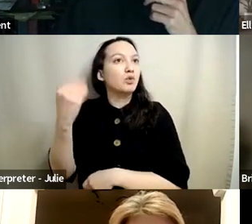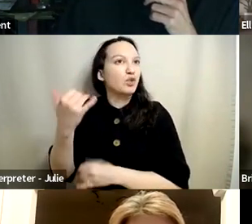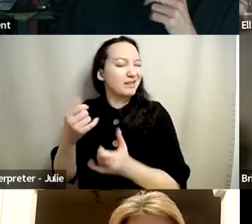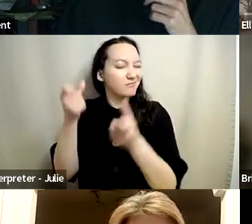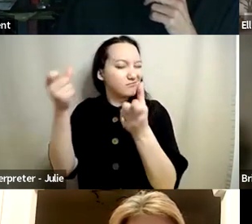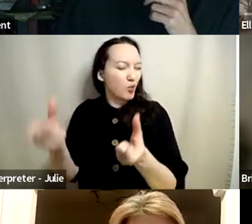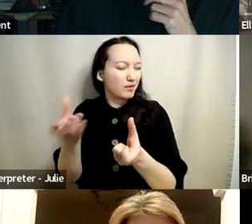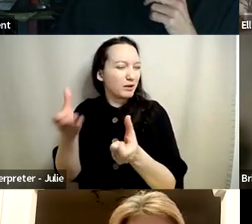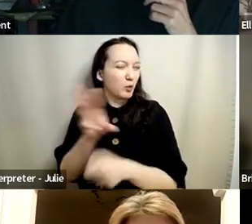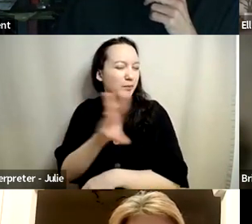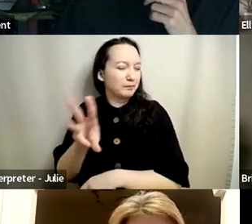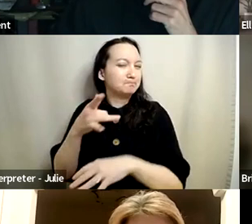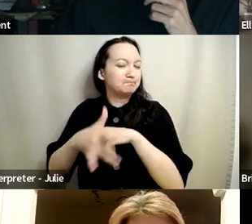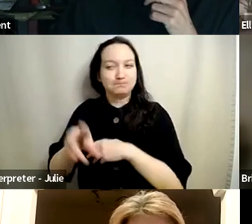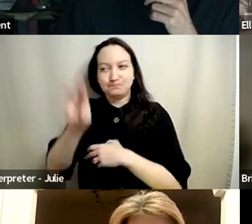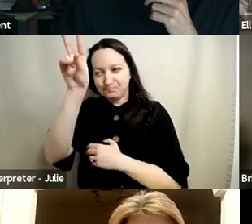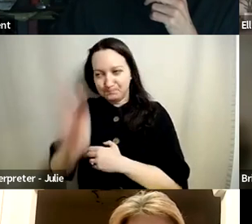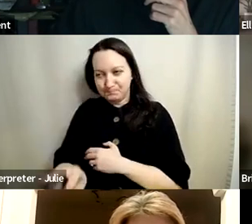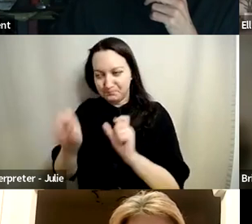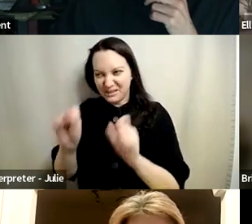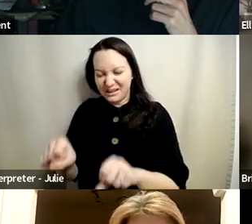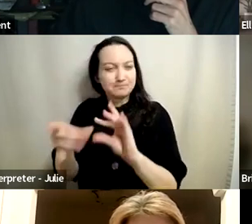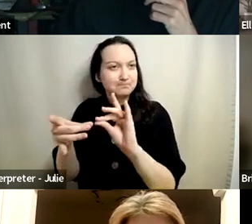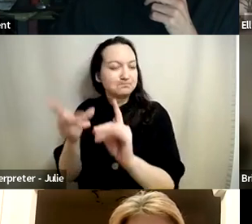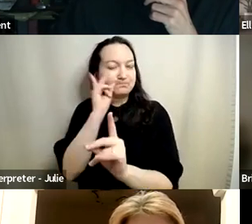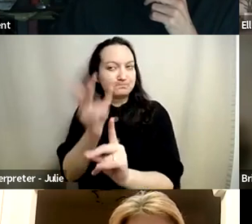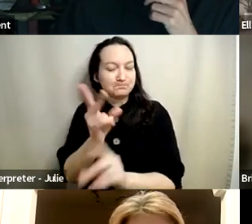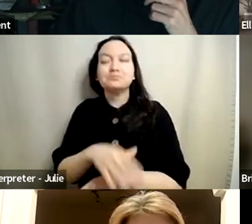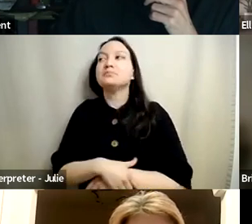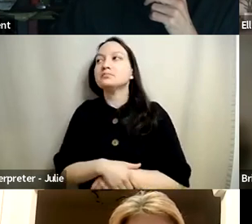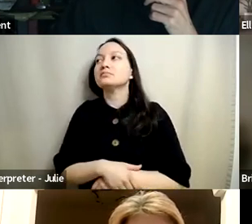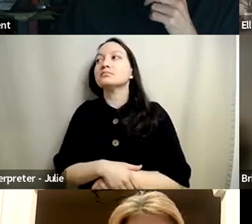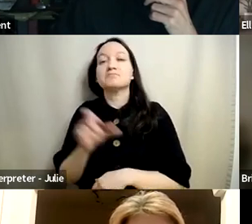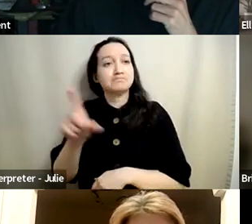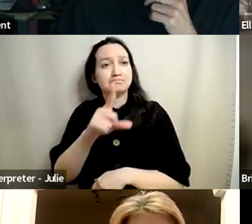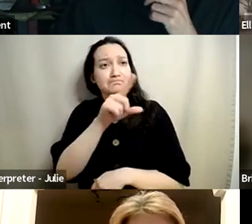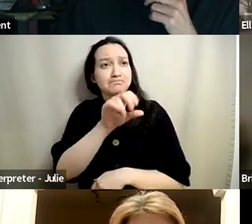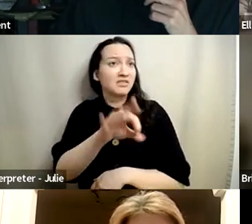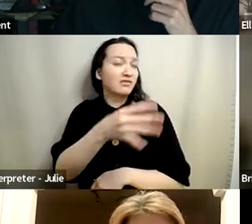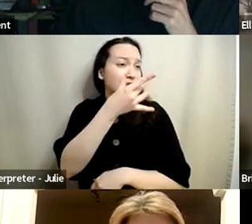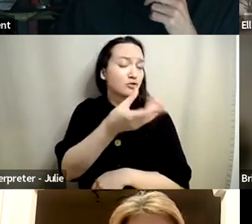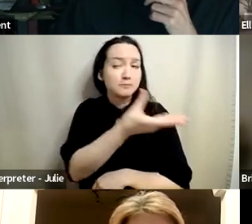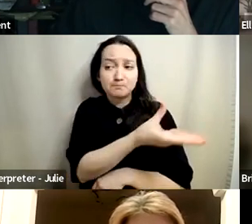And so it is available to the public and can be seen by anyone who's interested.